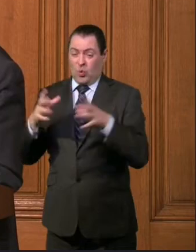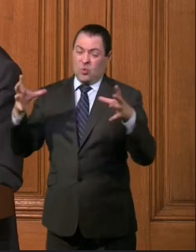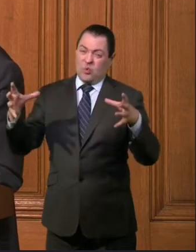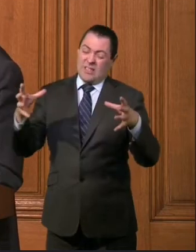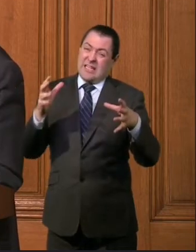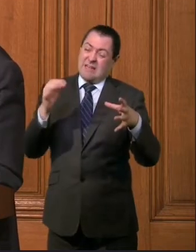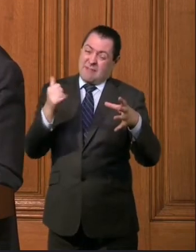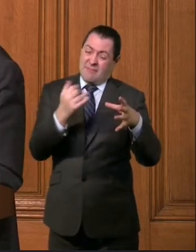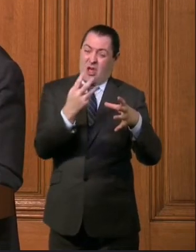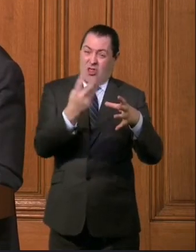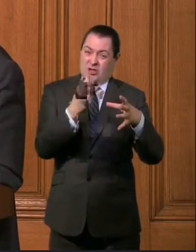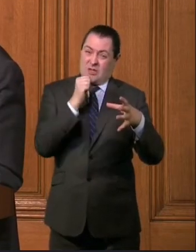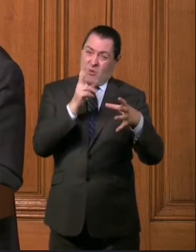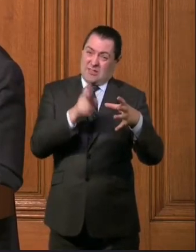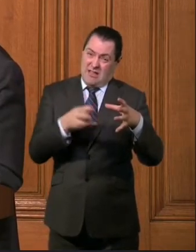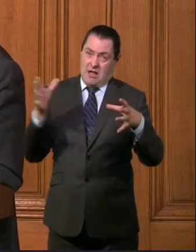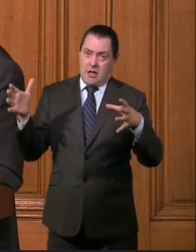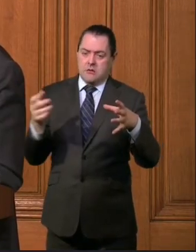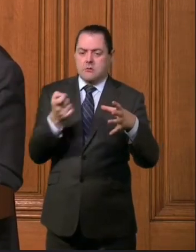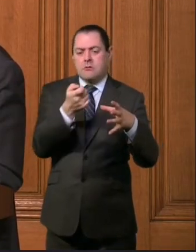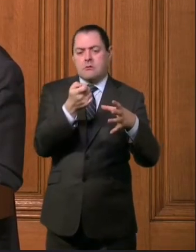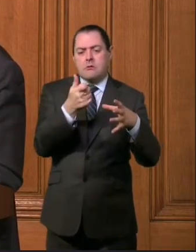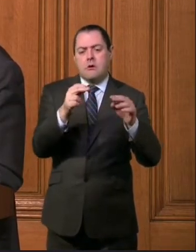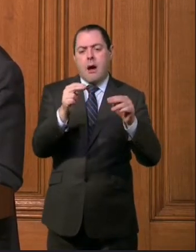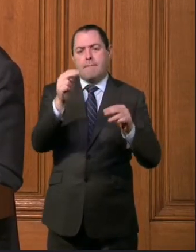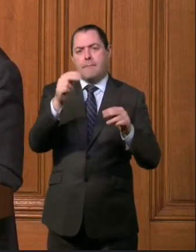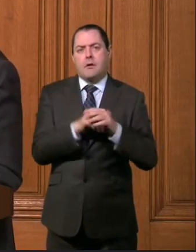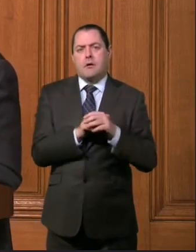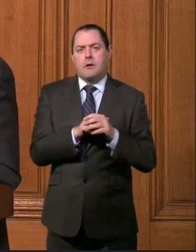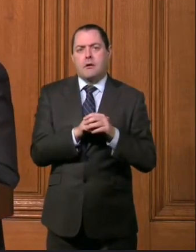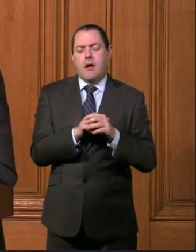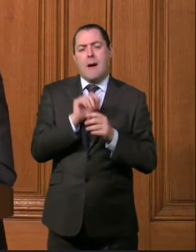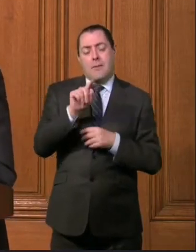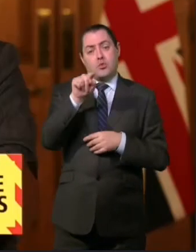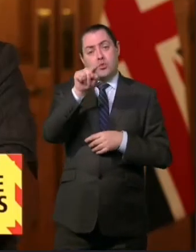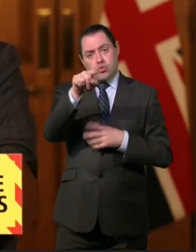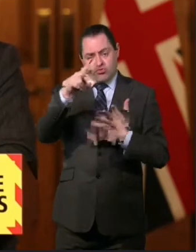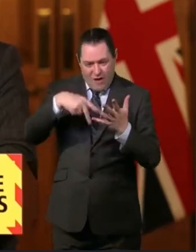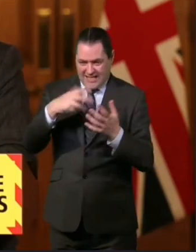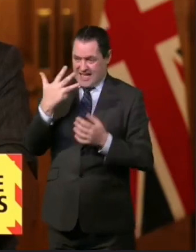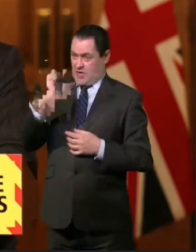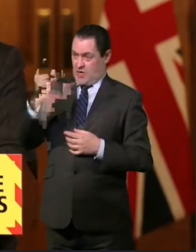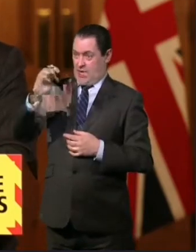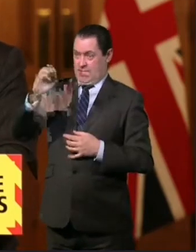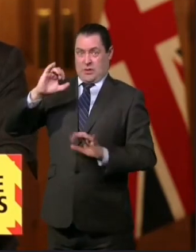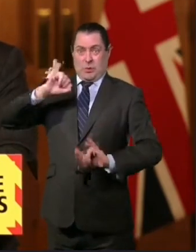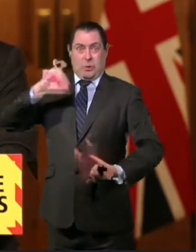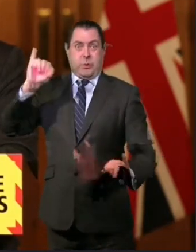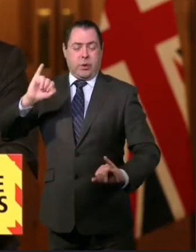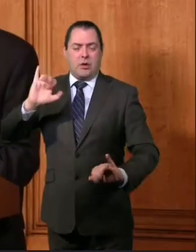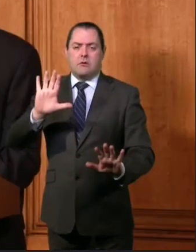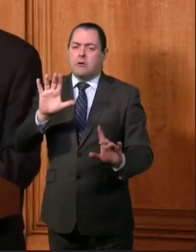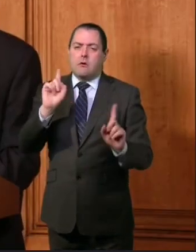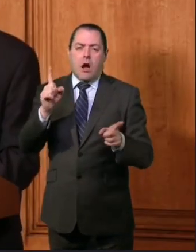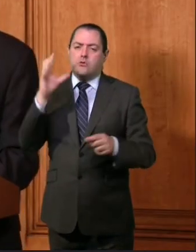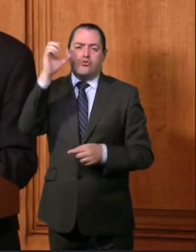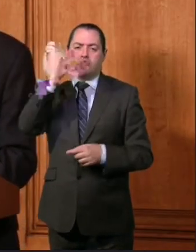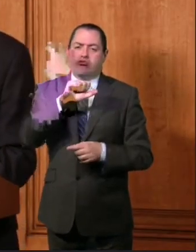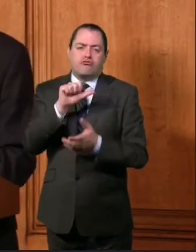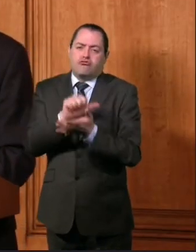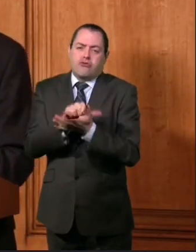just picking the highest number and assuming that's correct. I don't think that's the case at all. Yeah, I'll just add one point to what Patrick's just said, and that is that there are